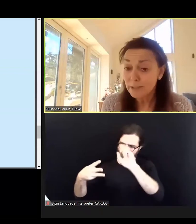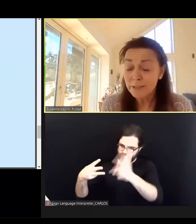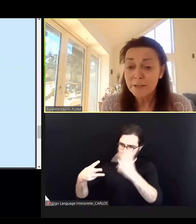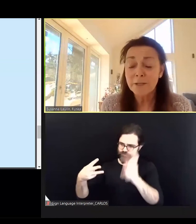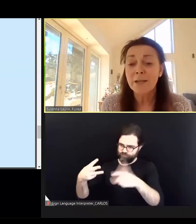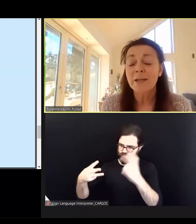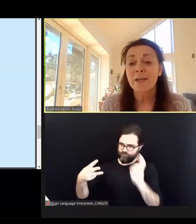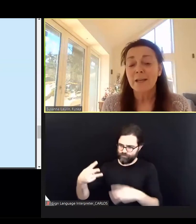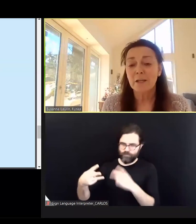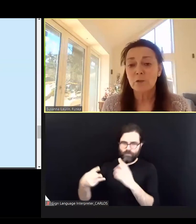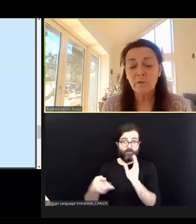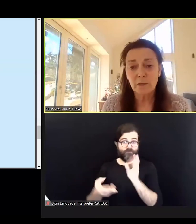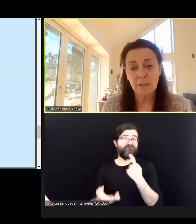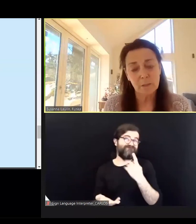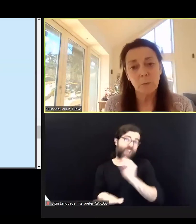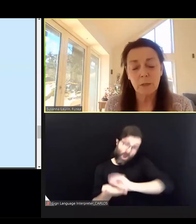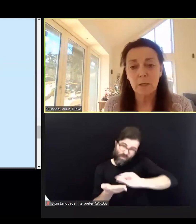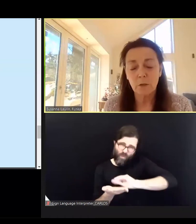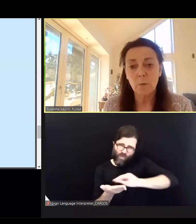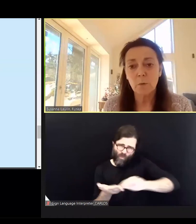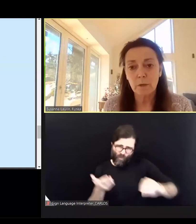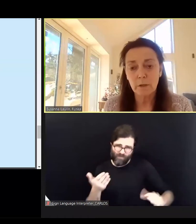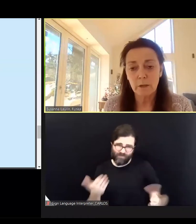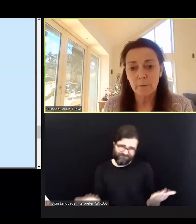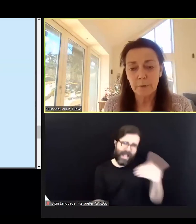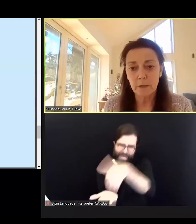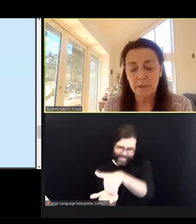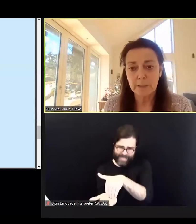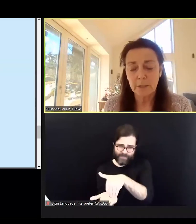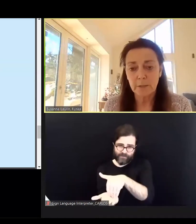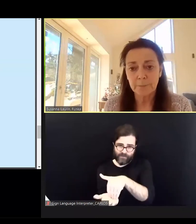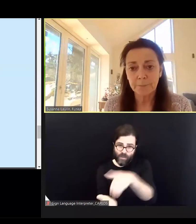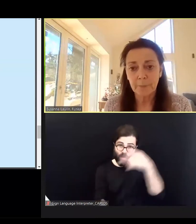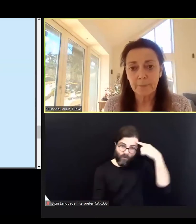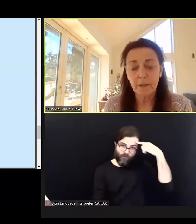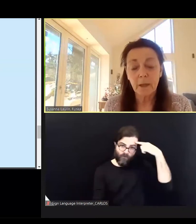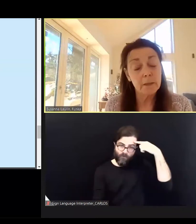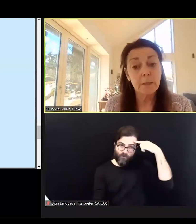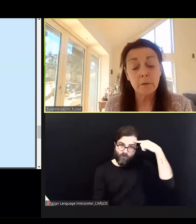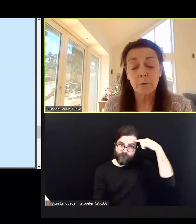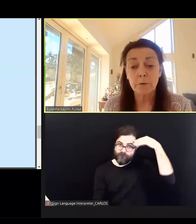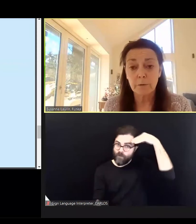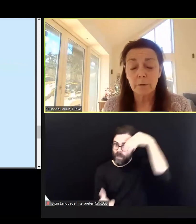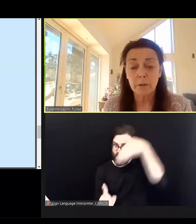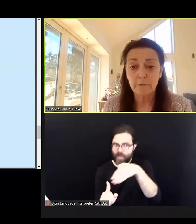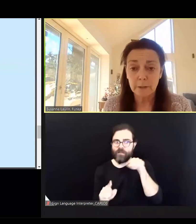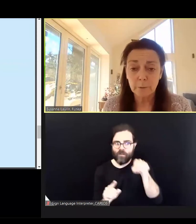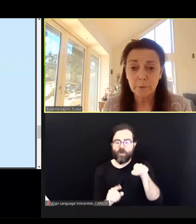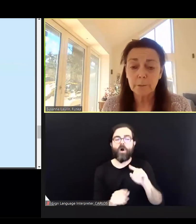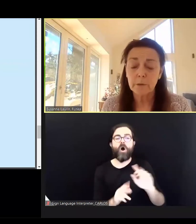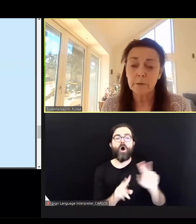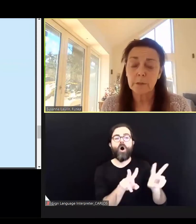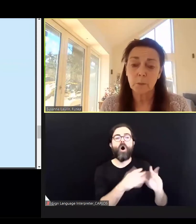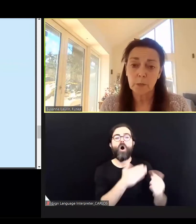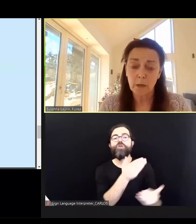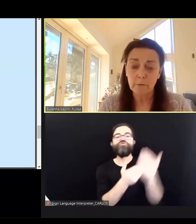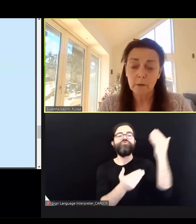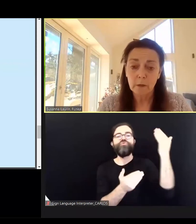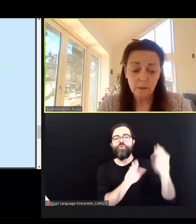and made in a good way so that the end result becomes accessible. And the third standard that we are going to